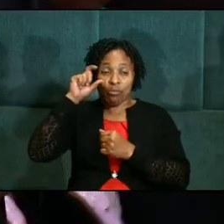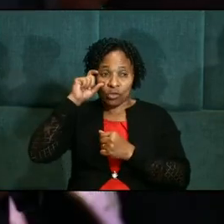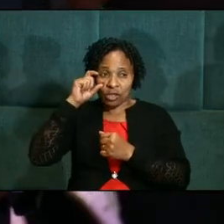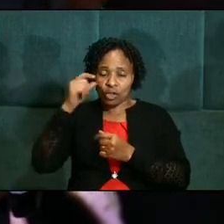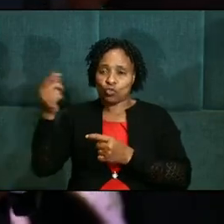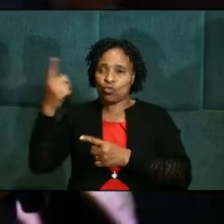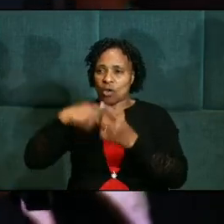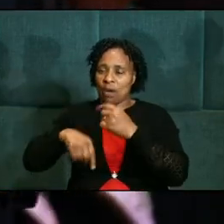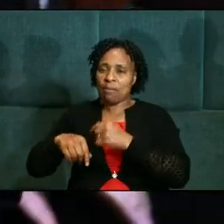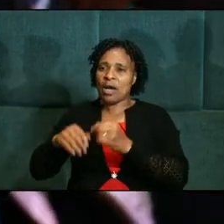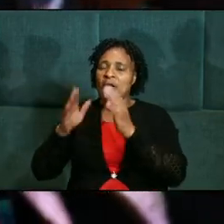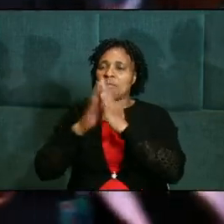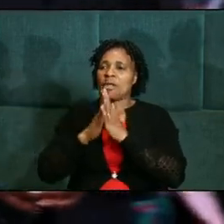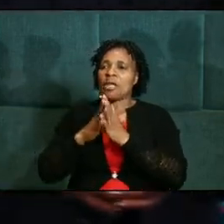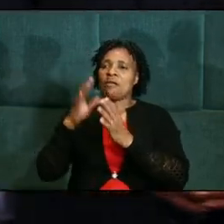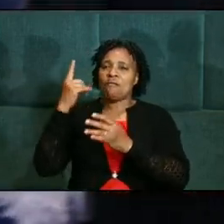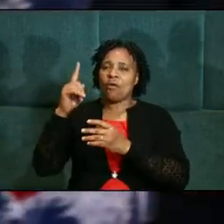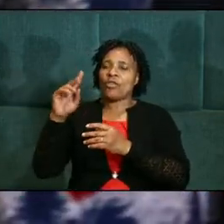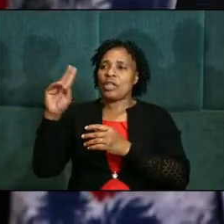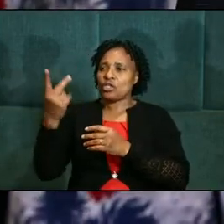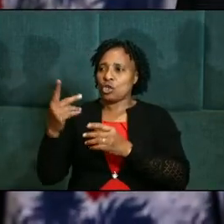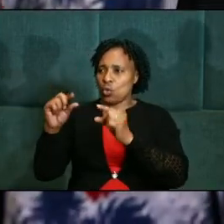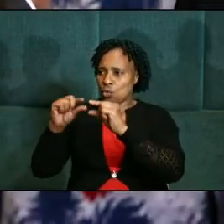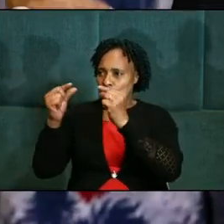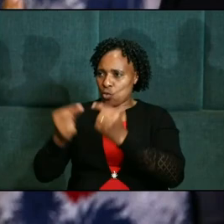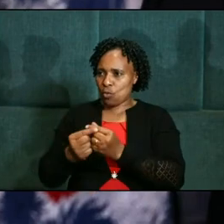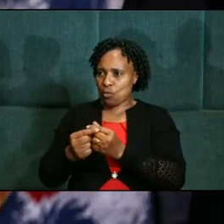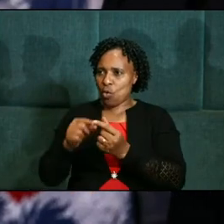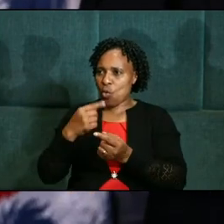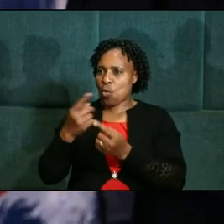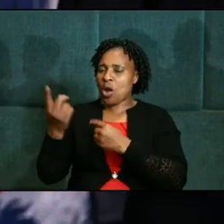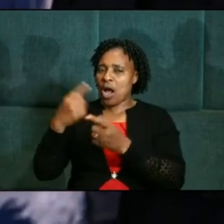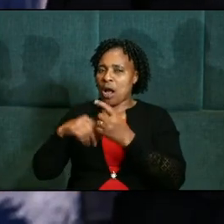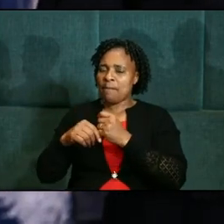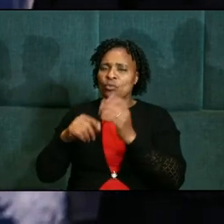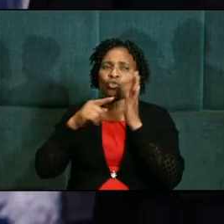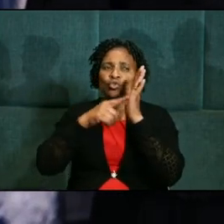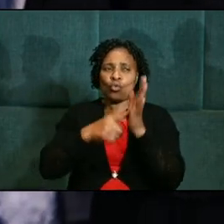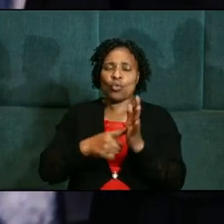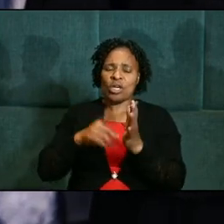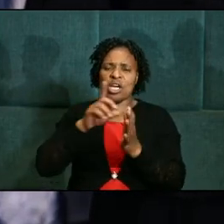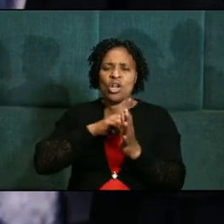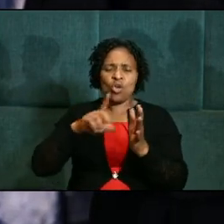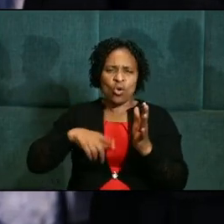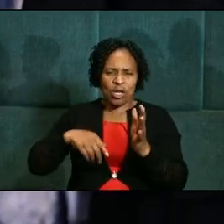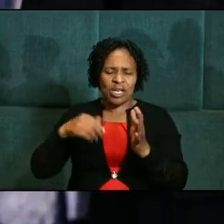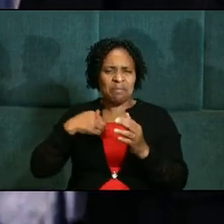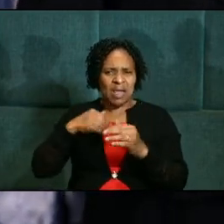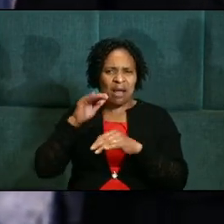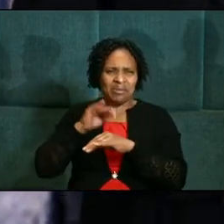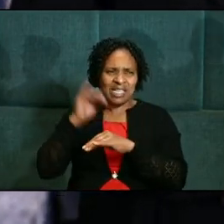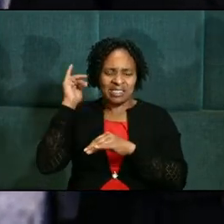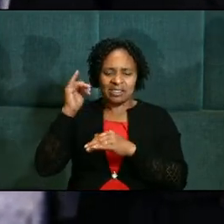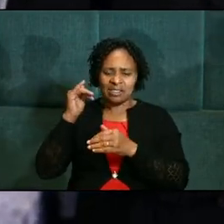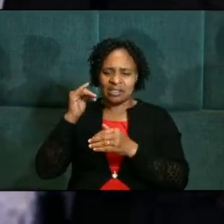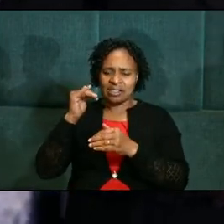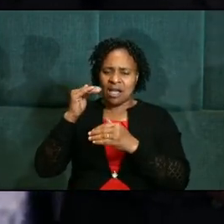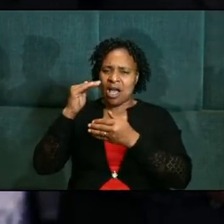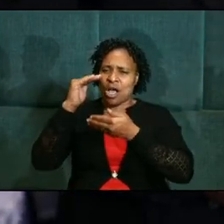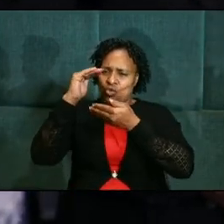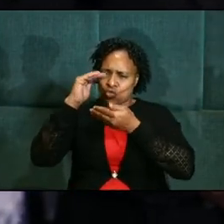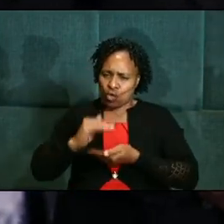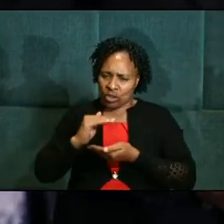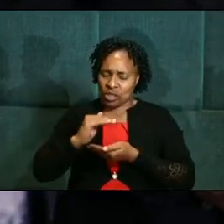the second set of people who came up, indicating, Lord, I sense a shortage